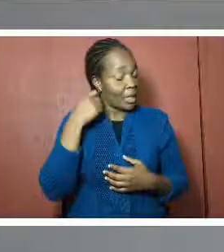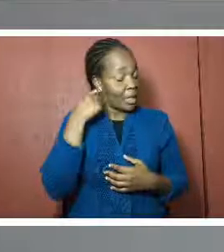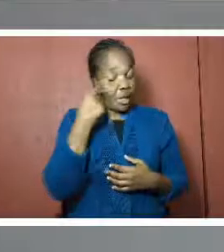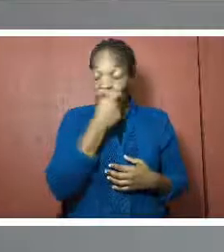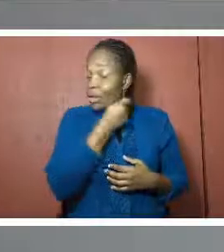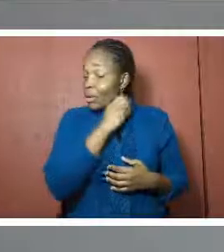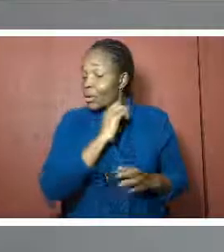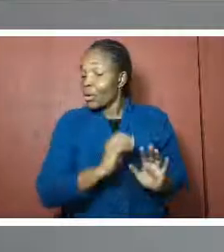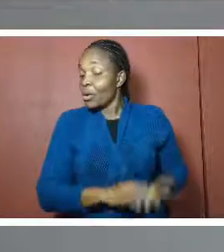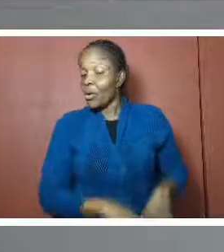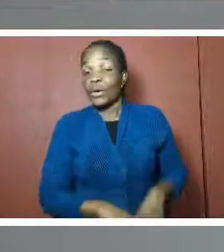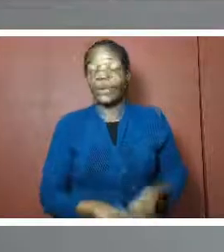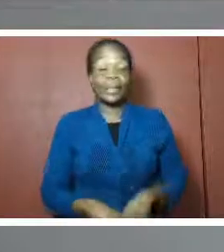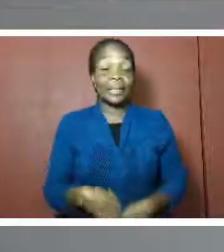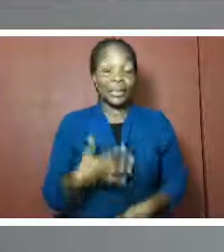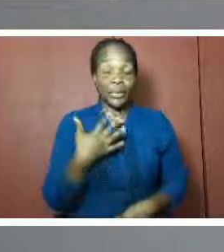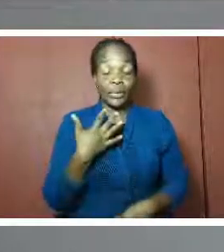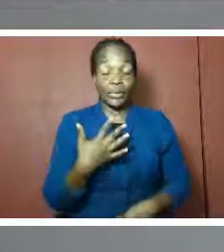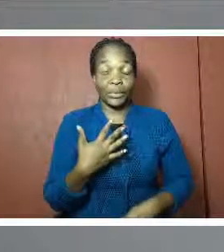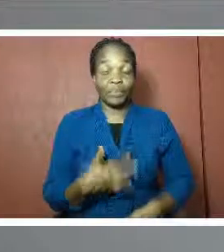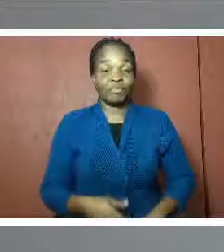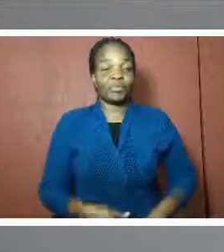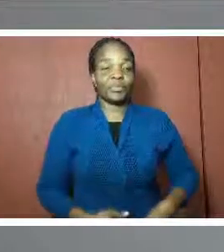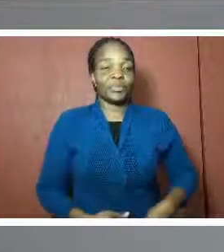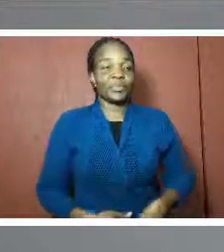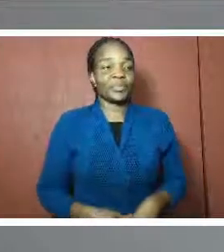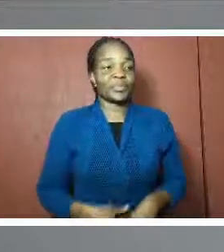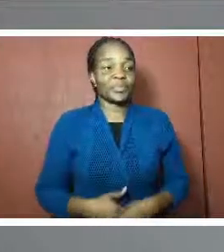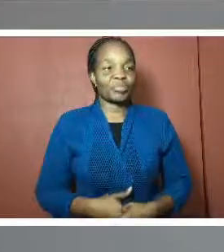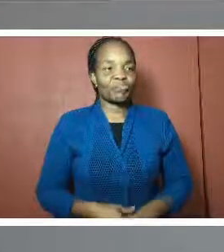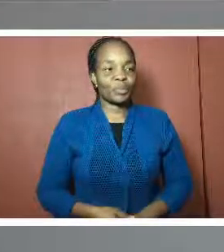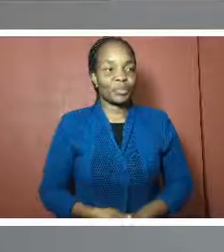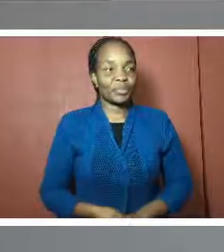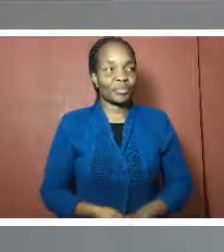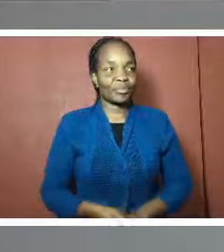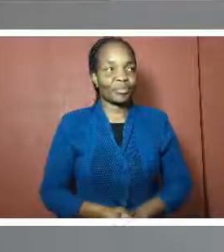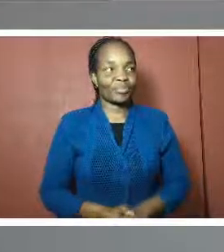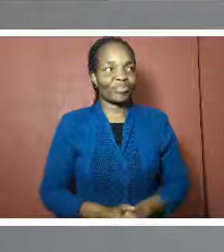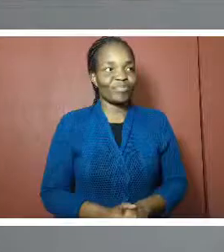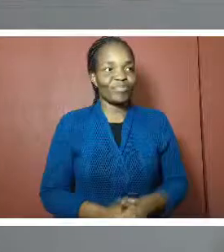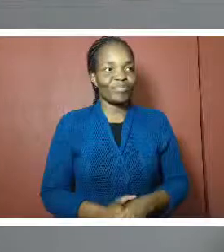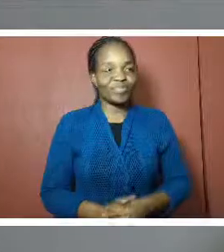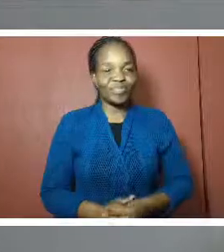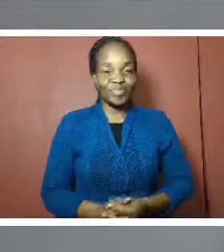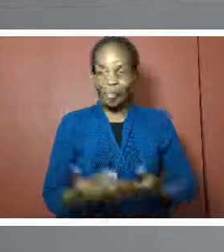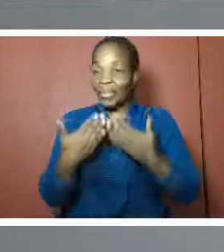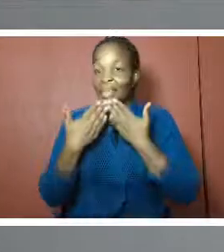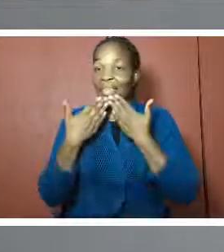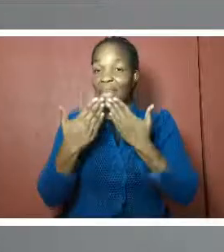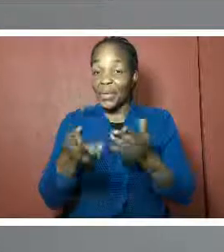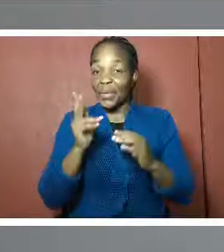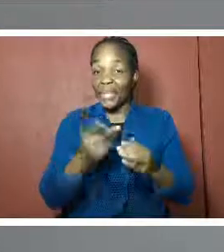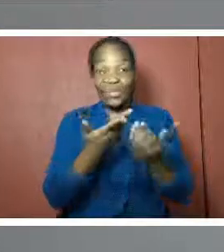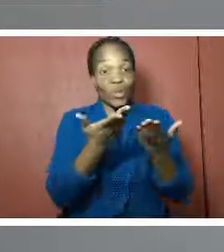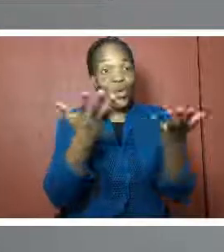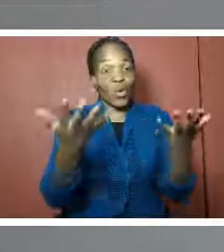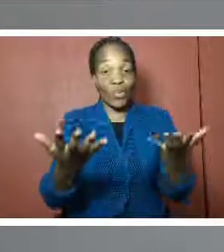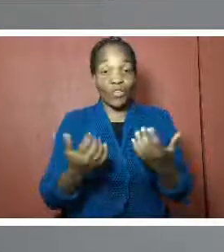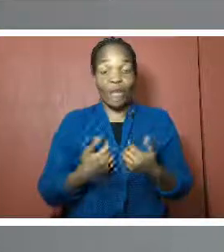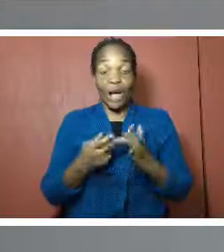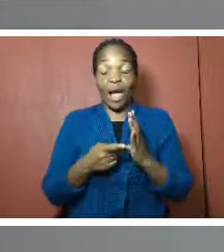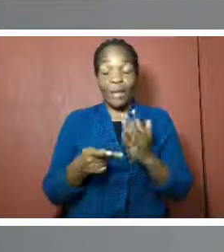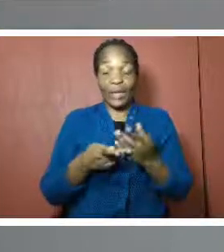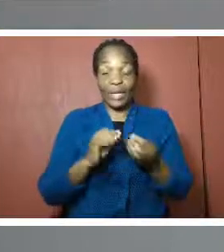Yeah, now I can. Great. Thank you and welcome to the Campfire series. This